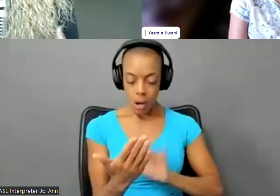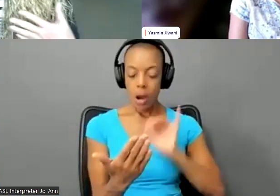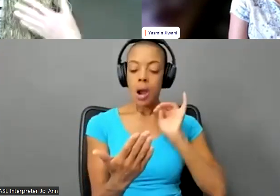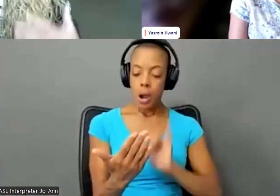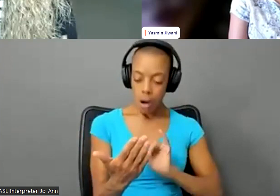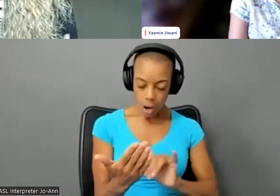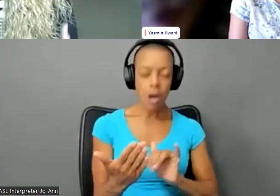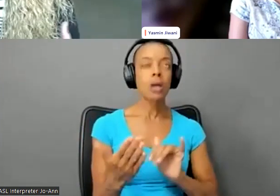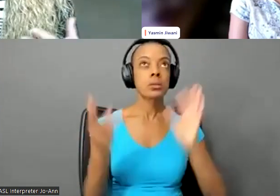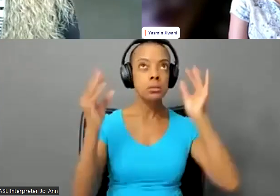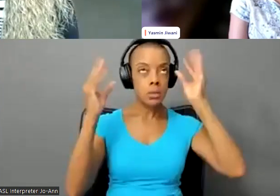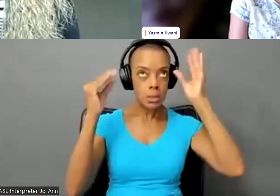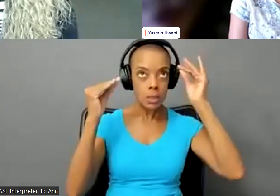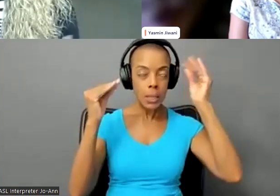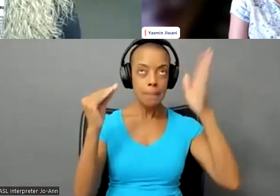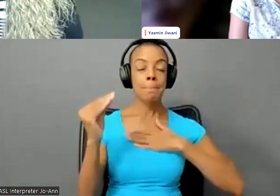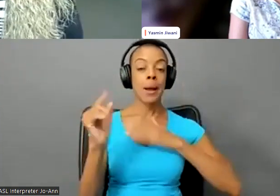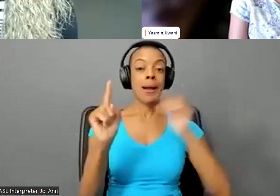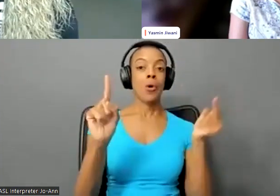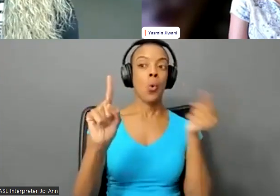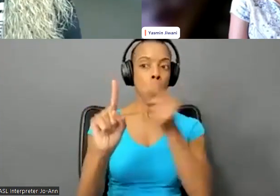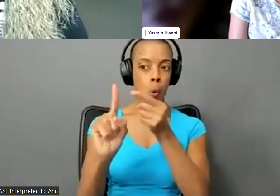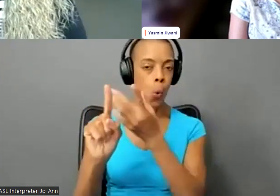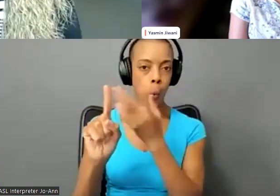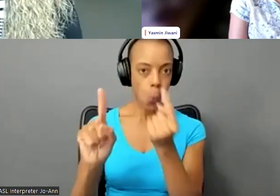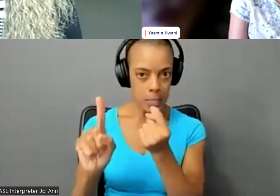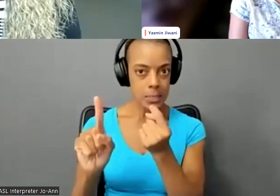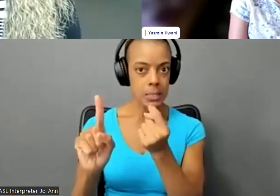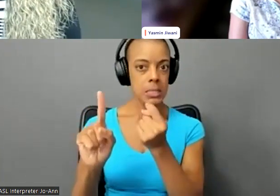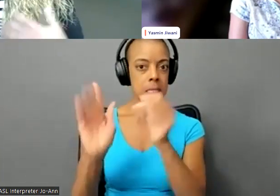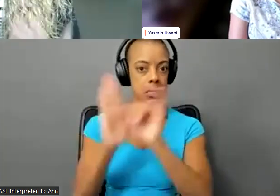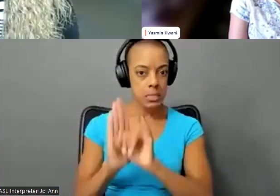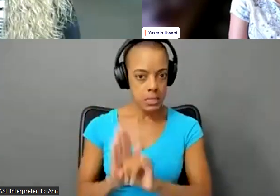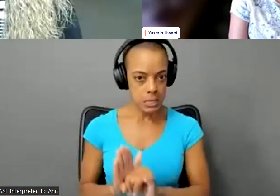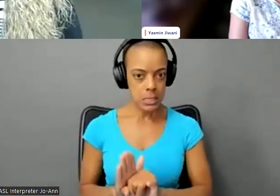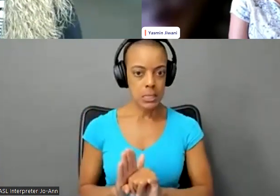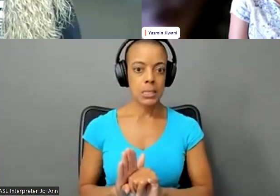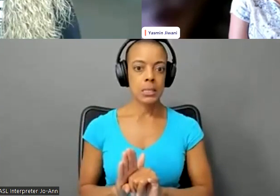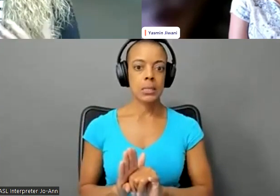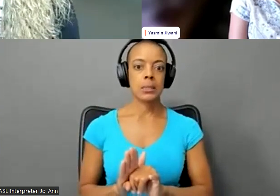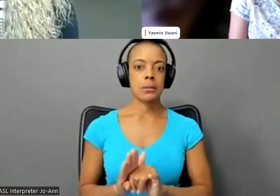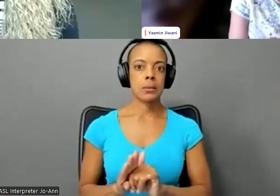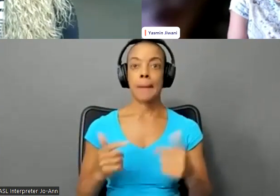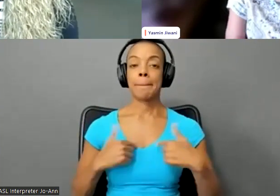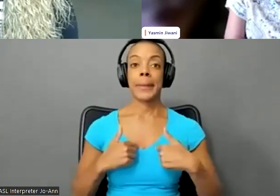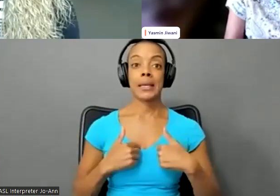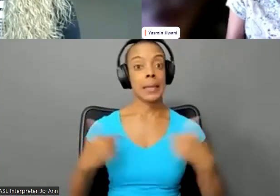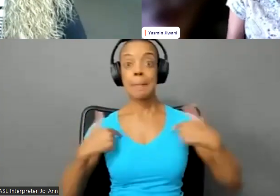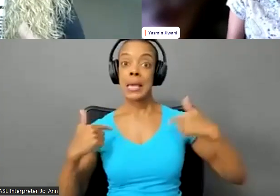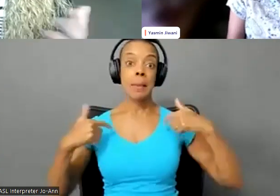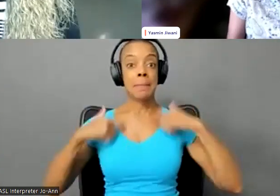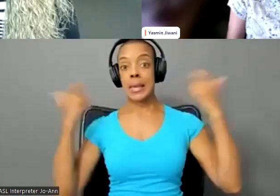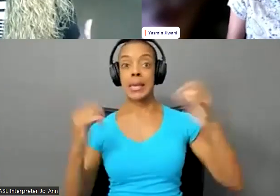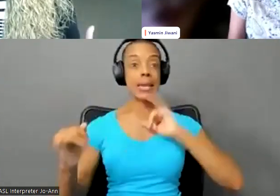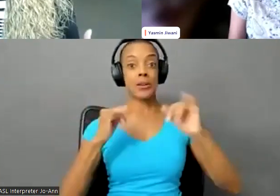objective of this? What do I want to gain out of this? This isn't just about, you being interviewed, or you're not doing it really for that reason,